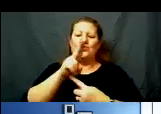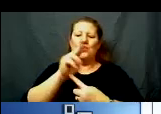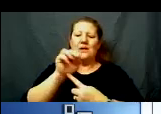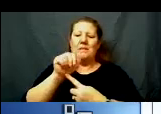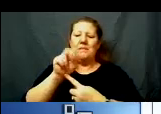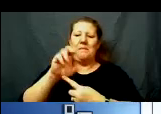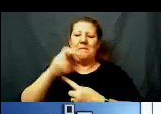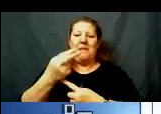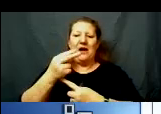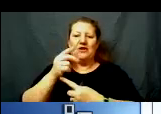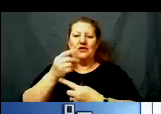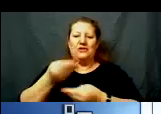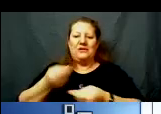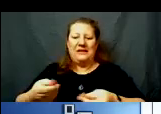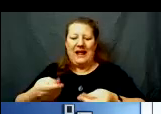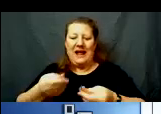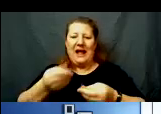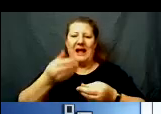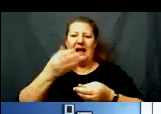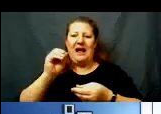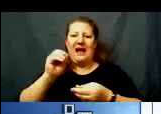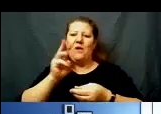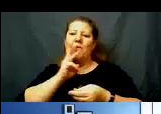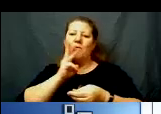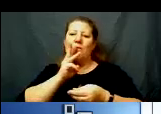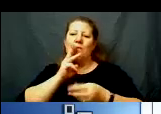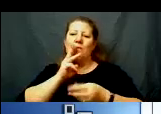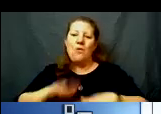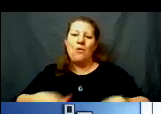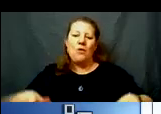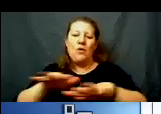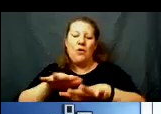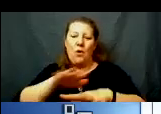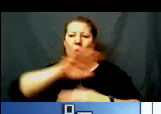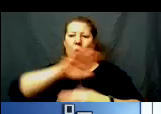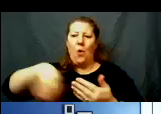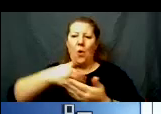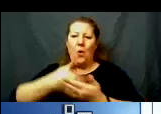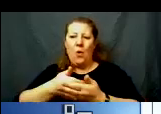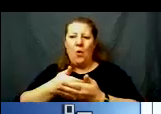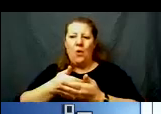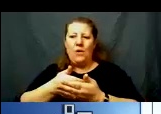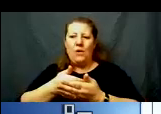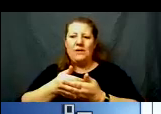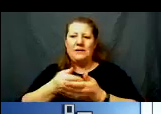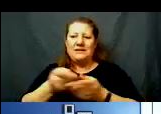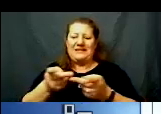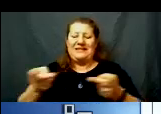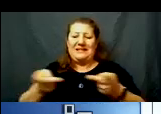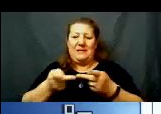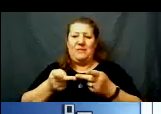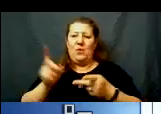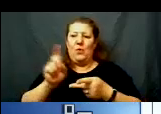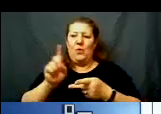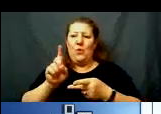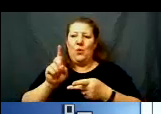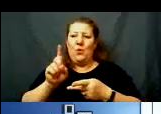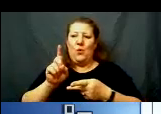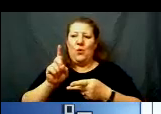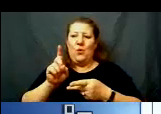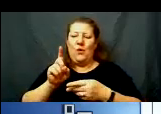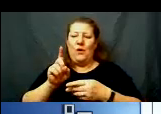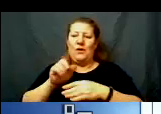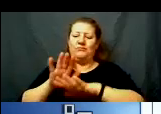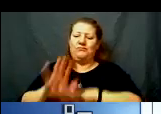the Chumash land and waters are all spaces where the indigenous peoples here have